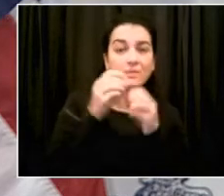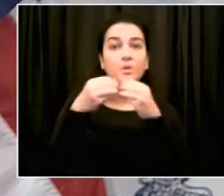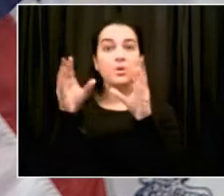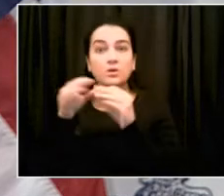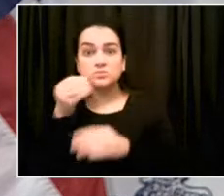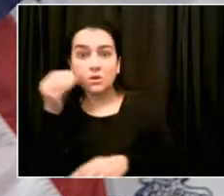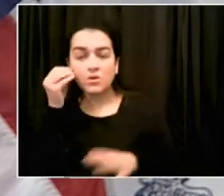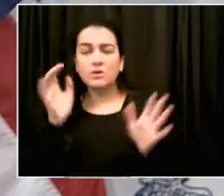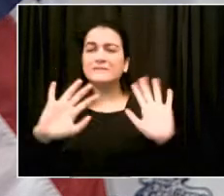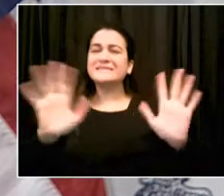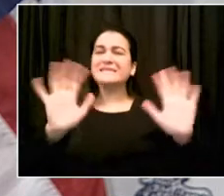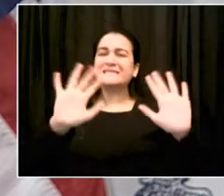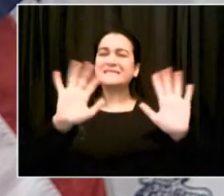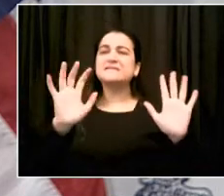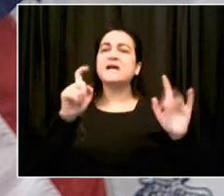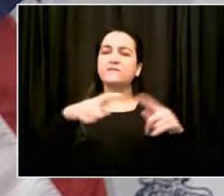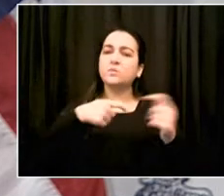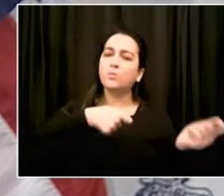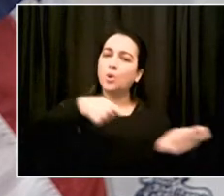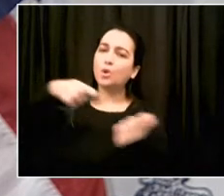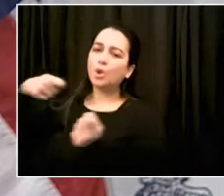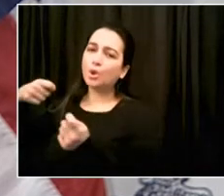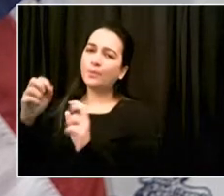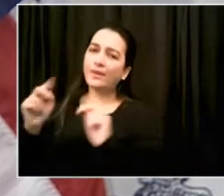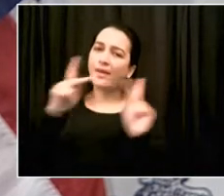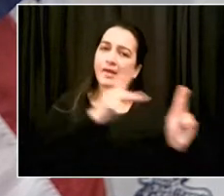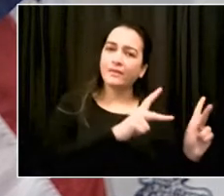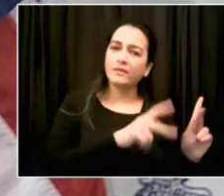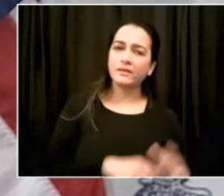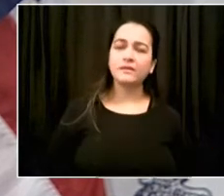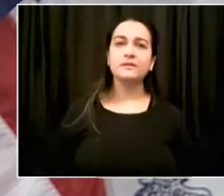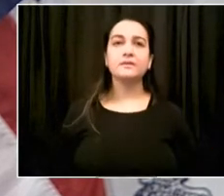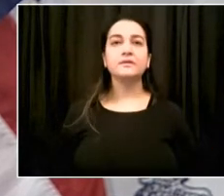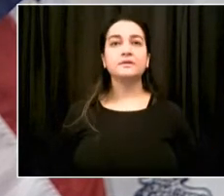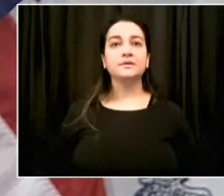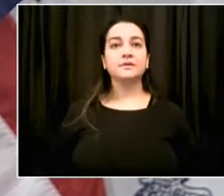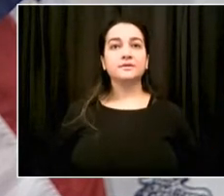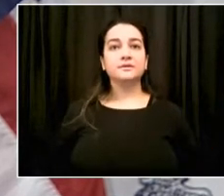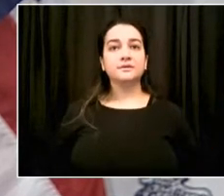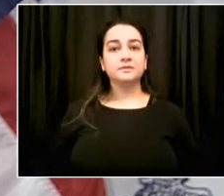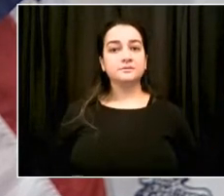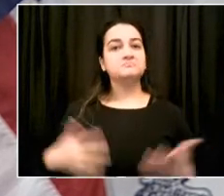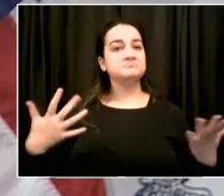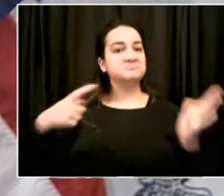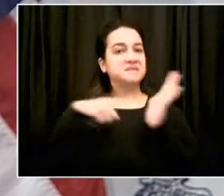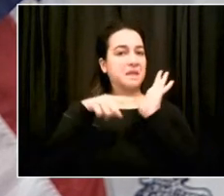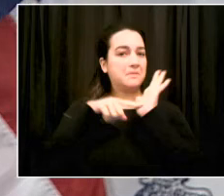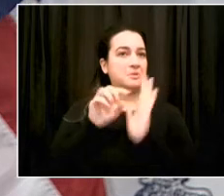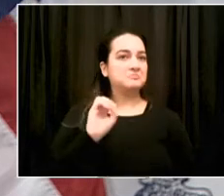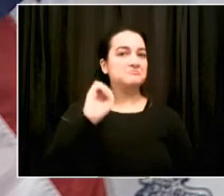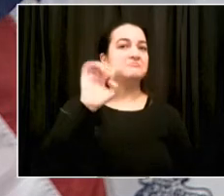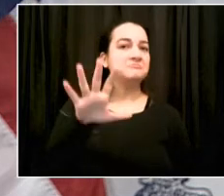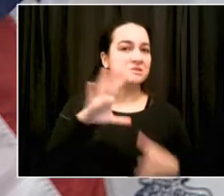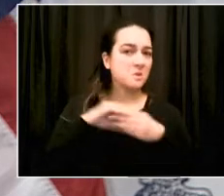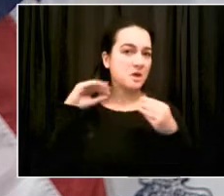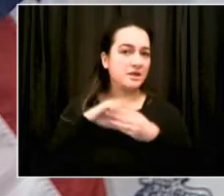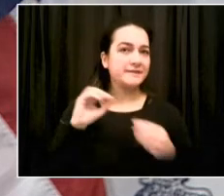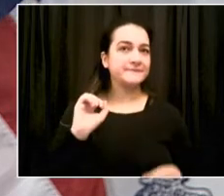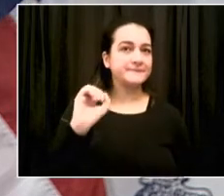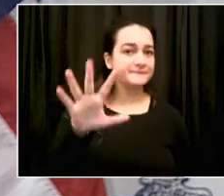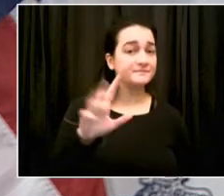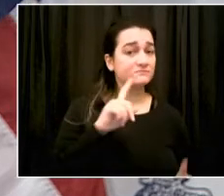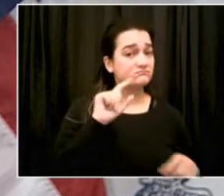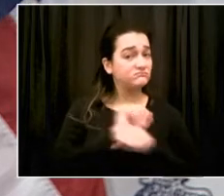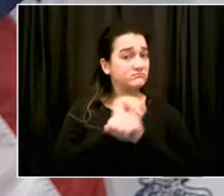to hear a wonderful example of this, a real New York City story.